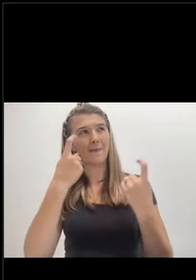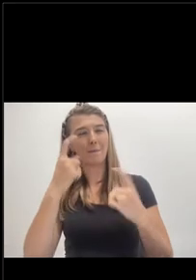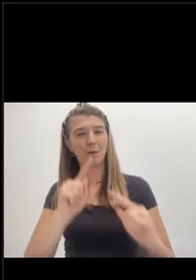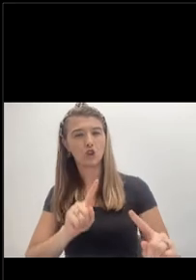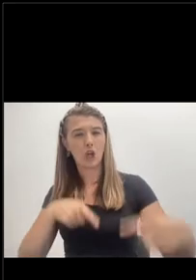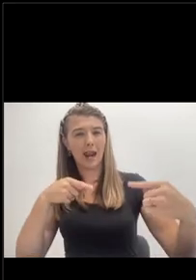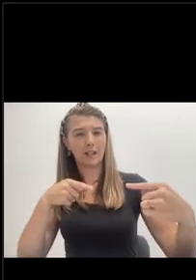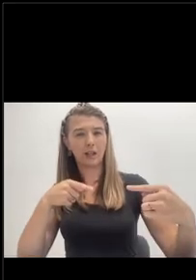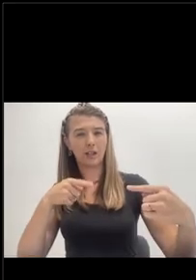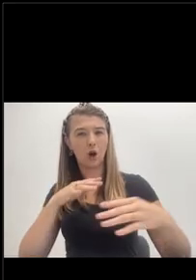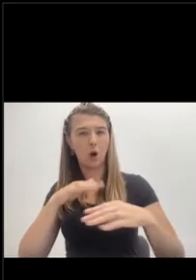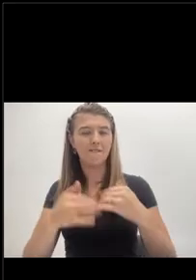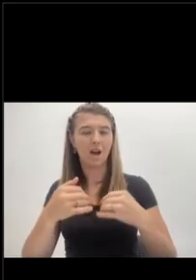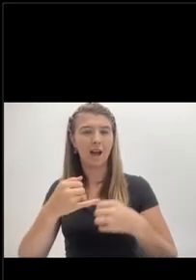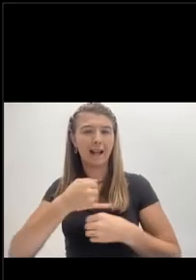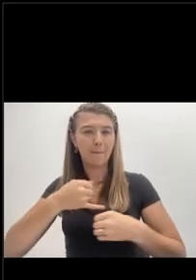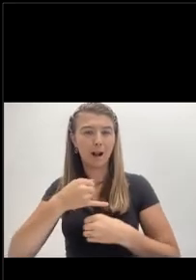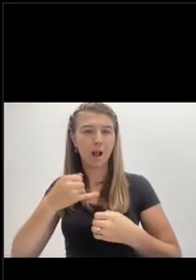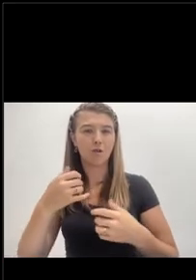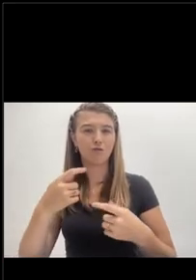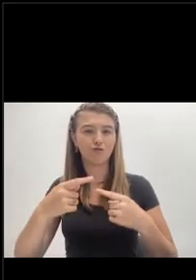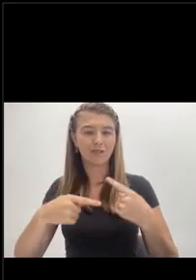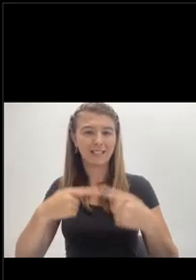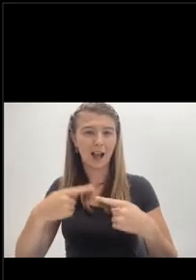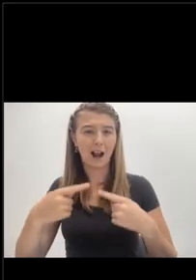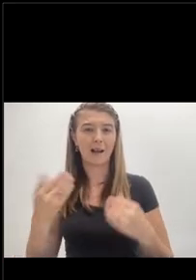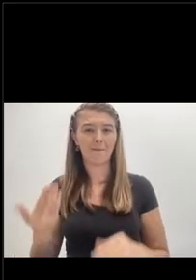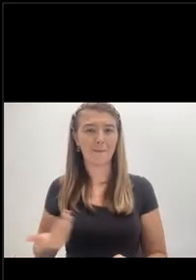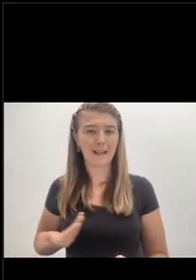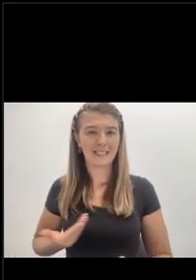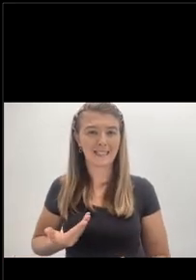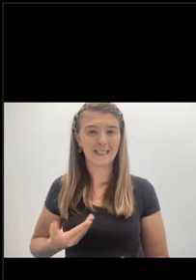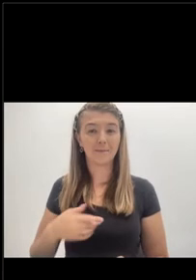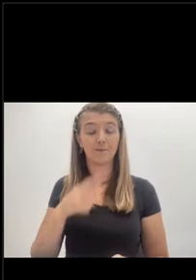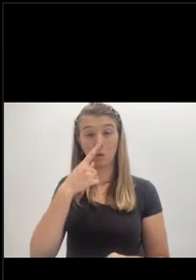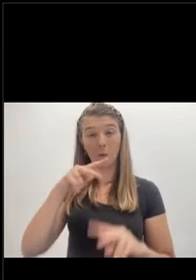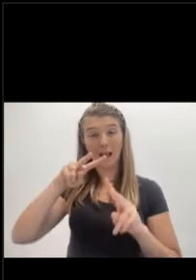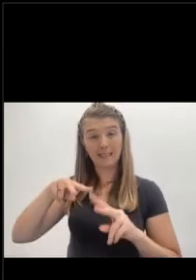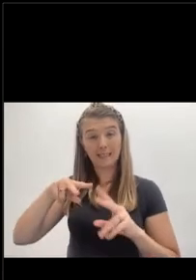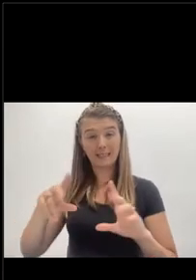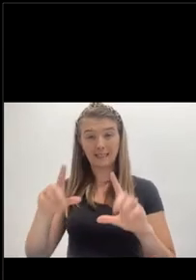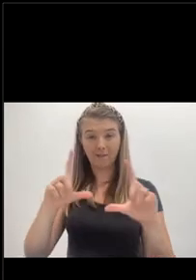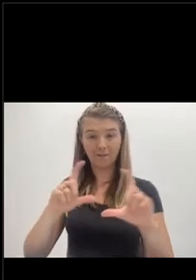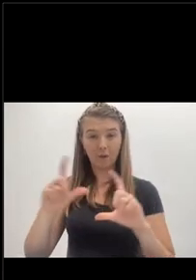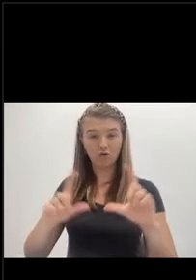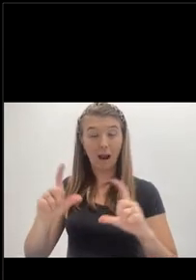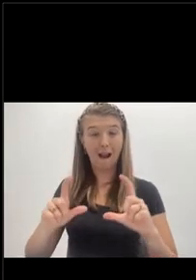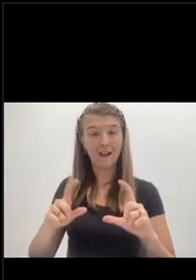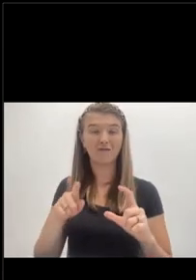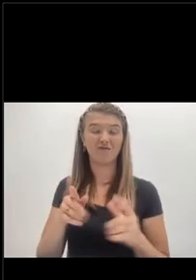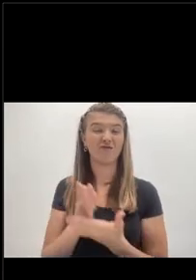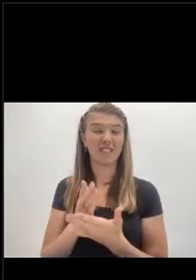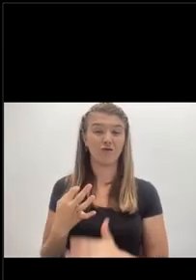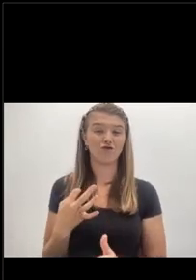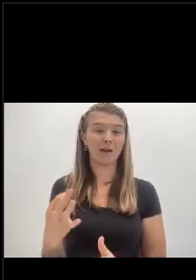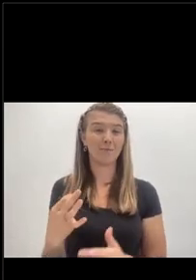a mechanical recycling business. The photographs you see there are ultimately a representation of our raw